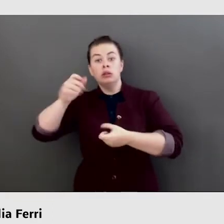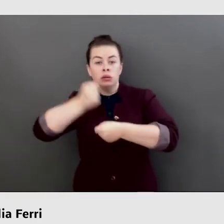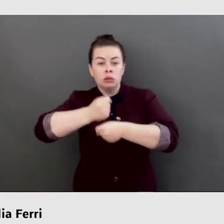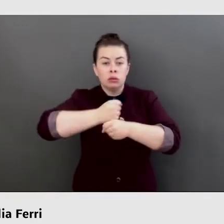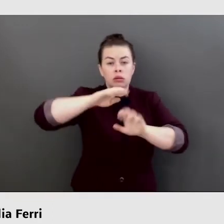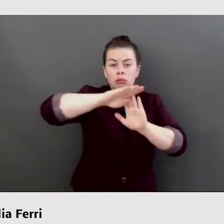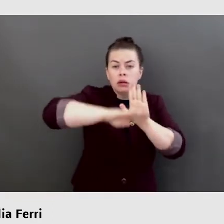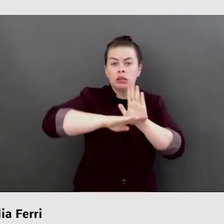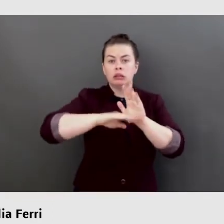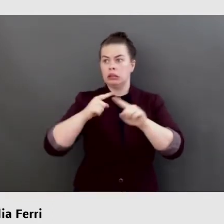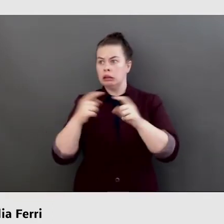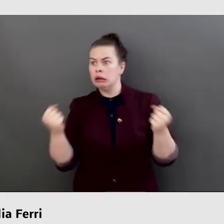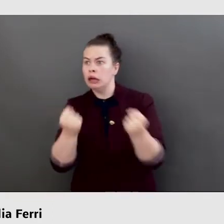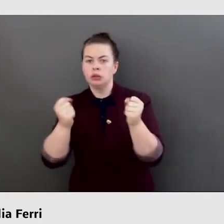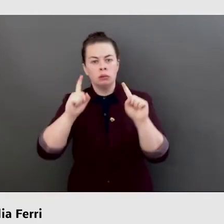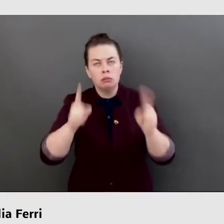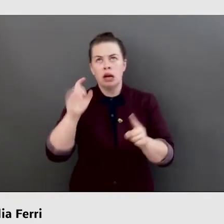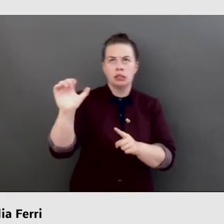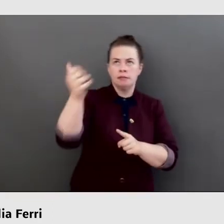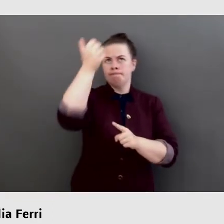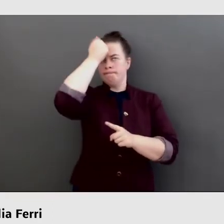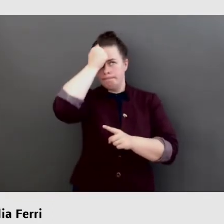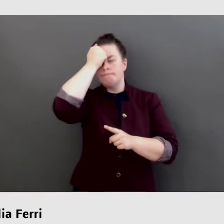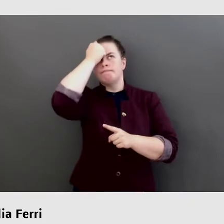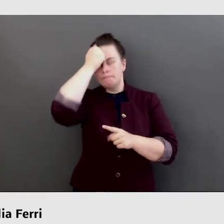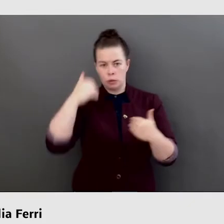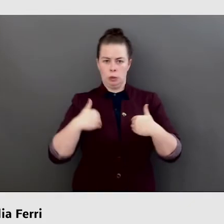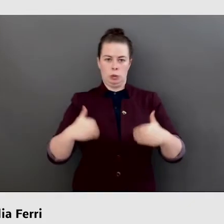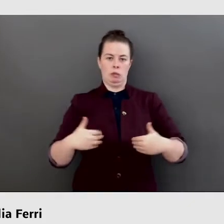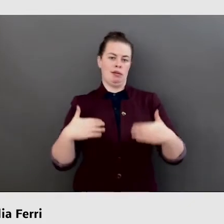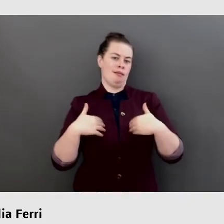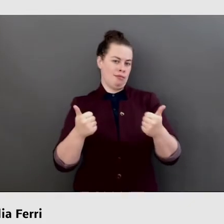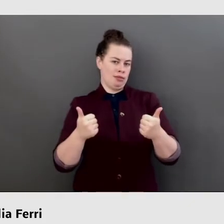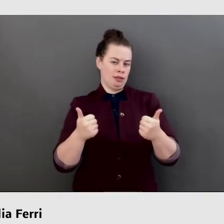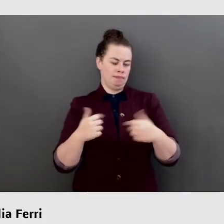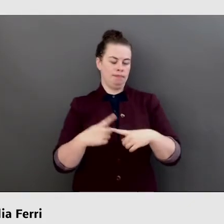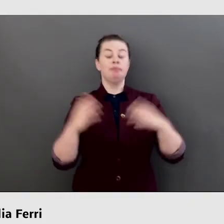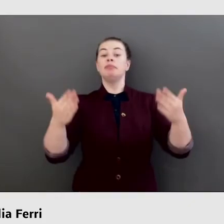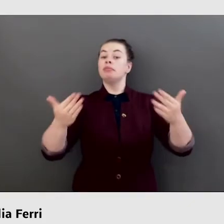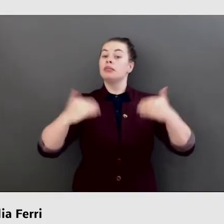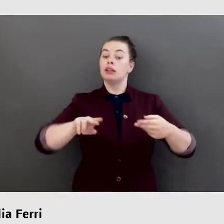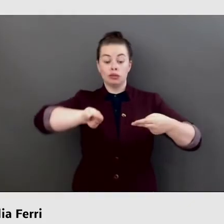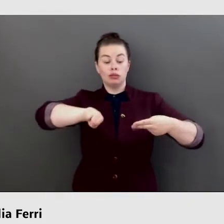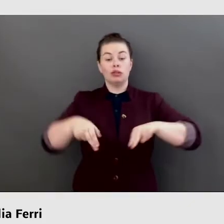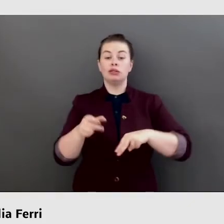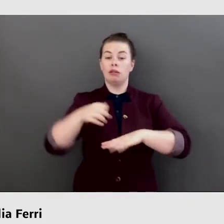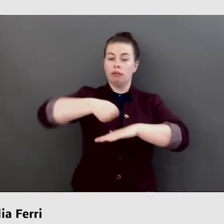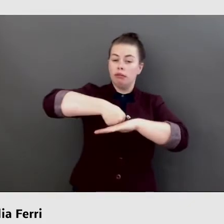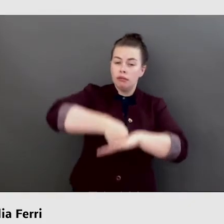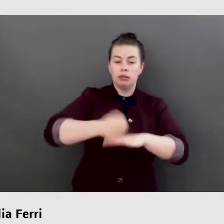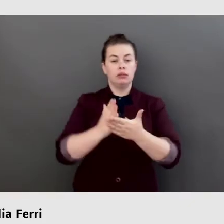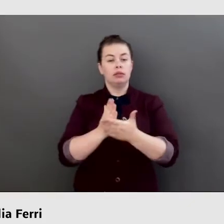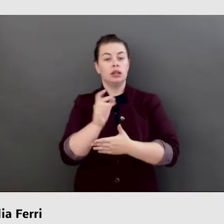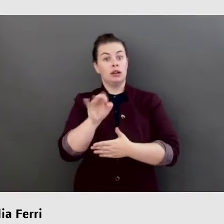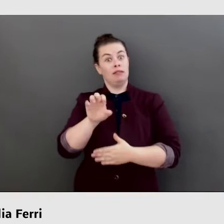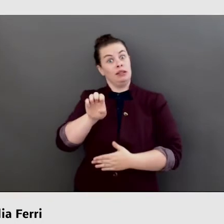when implementing all its policies and action. This is reiterated by Article 35 of the